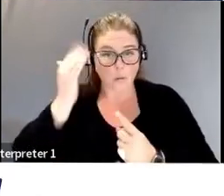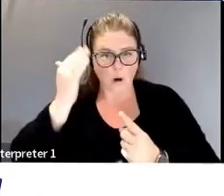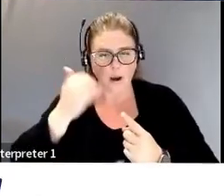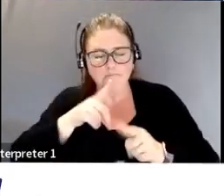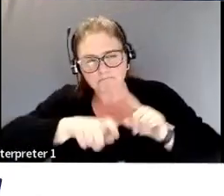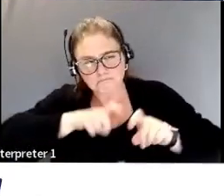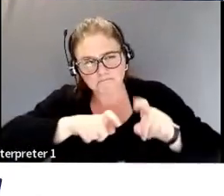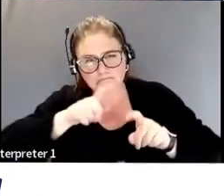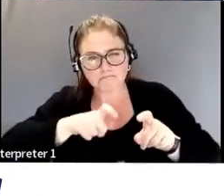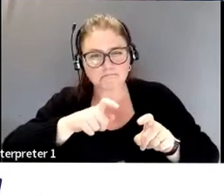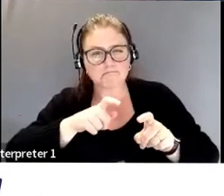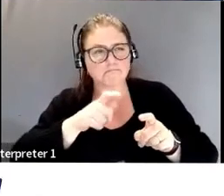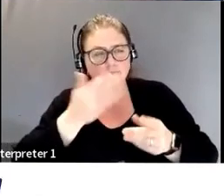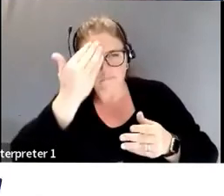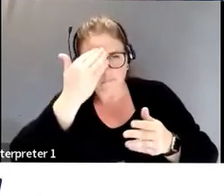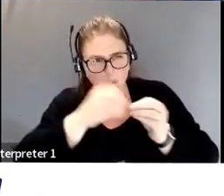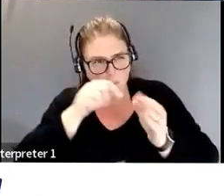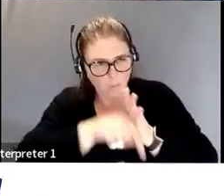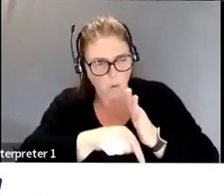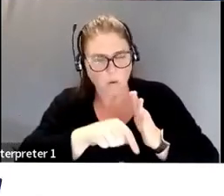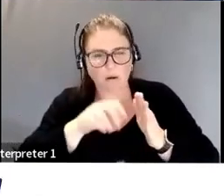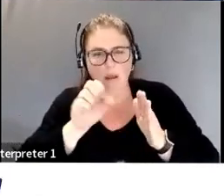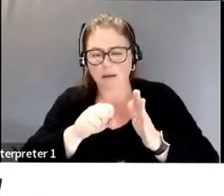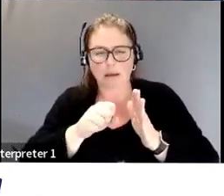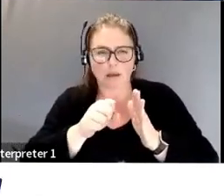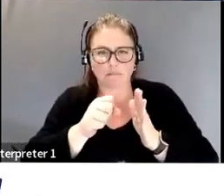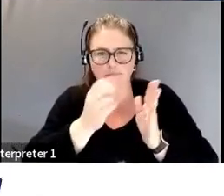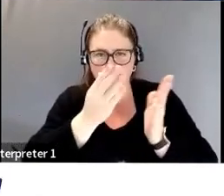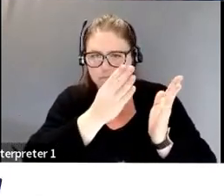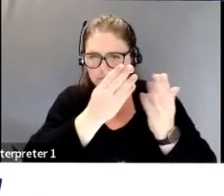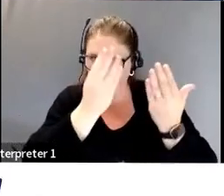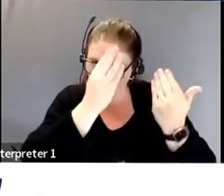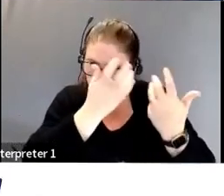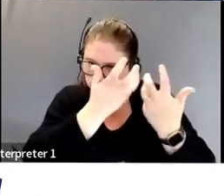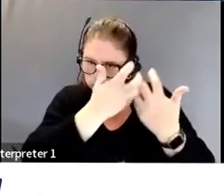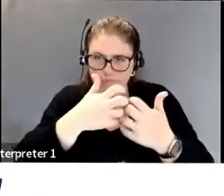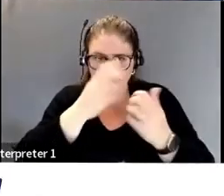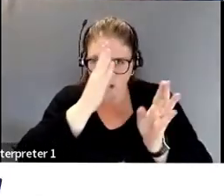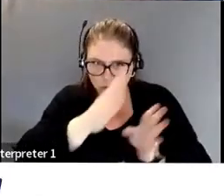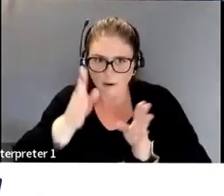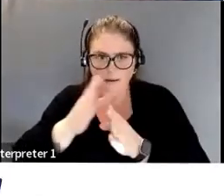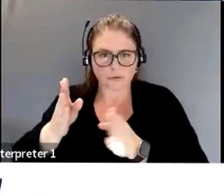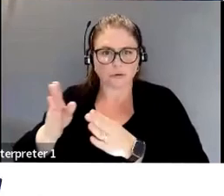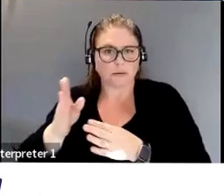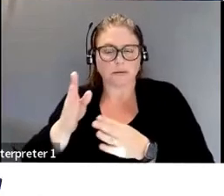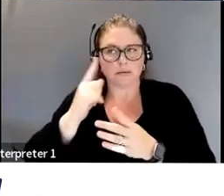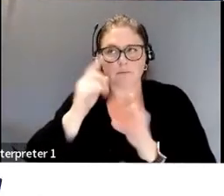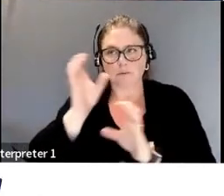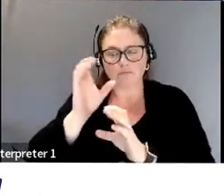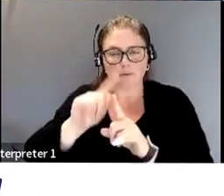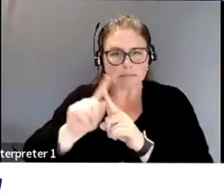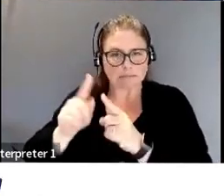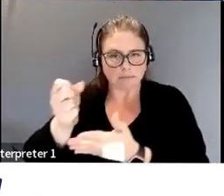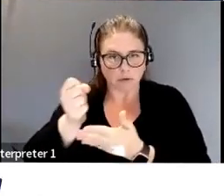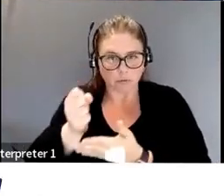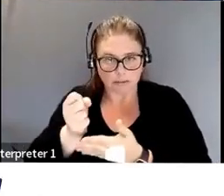to map out a custom fit grant strategy. I know that Ben really touched upon our Pocketed Plus platform, but one of the perks that you